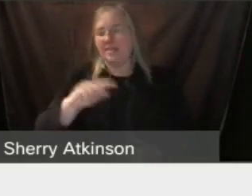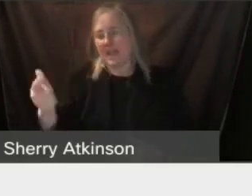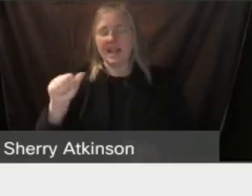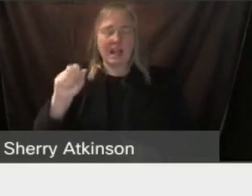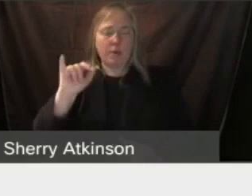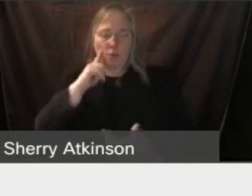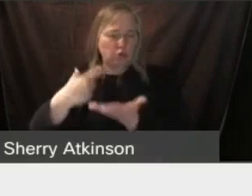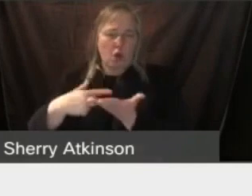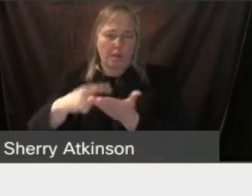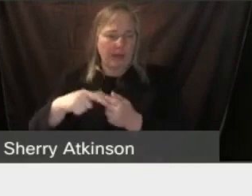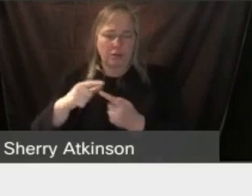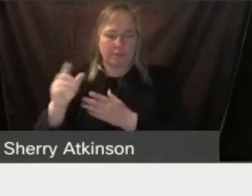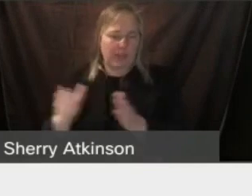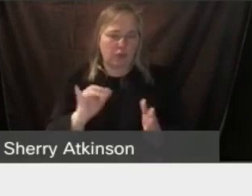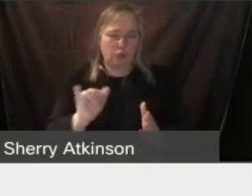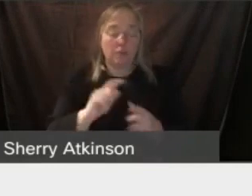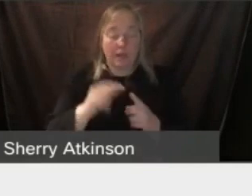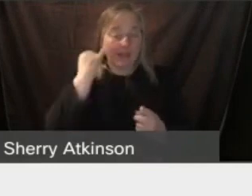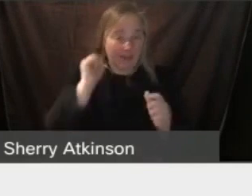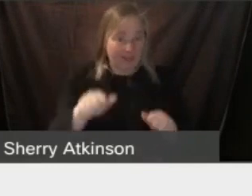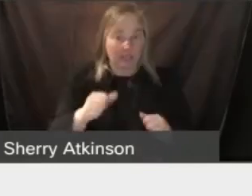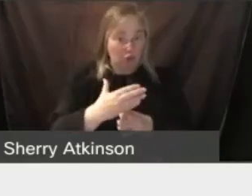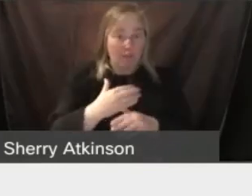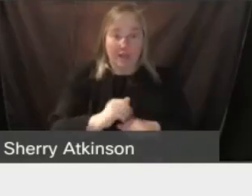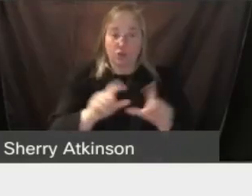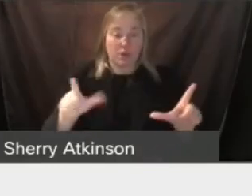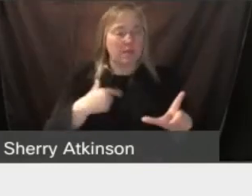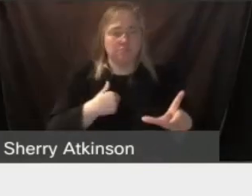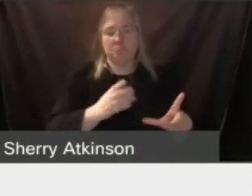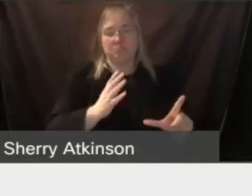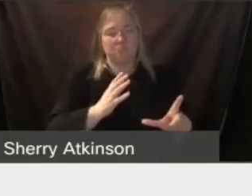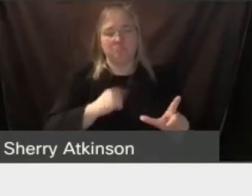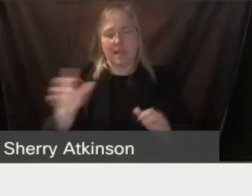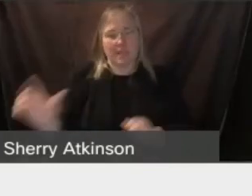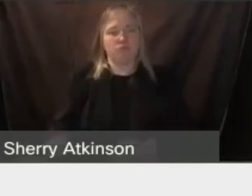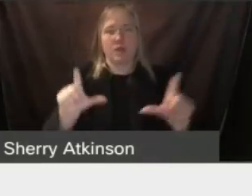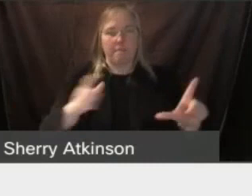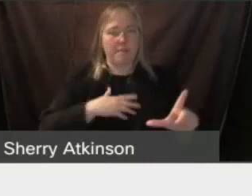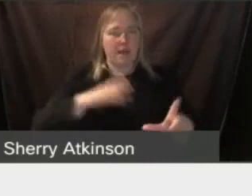So if I could have the ability to share my screen, I can bring up a presentation. Thank you.